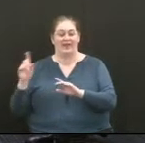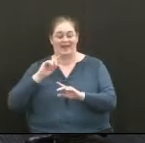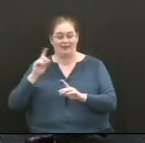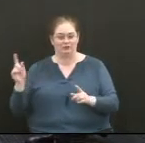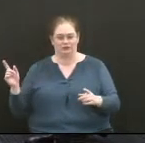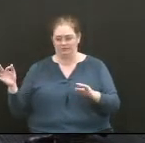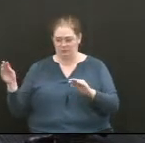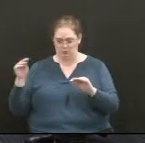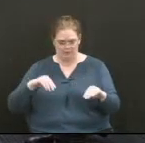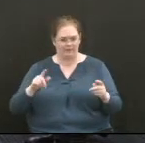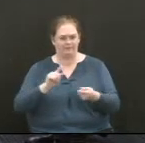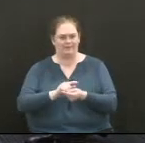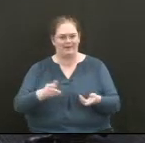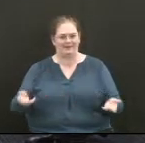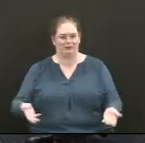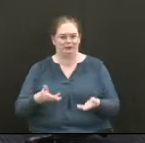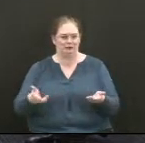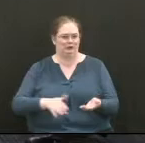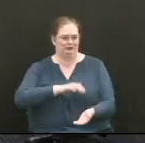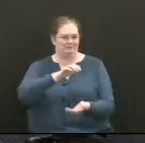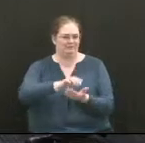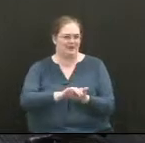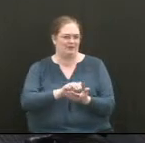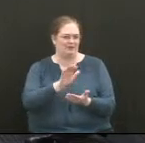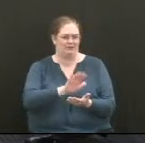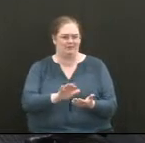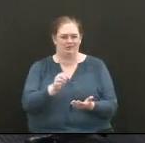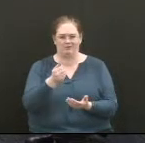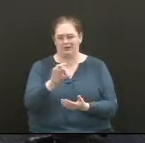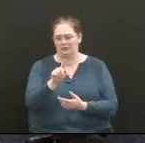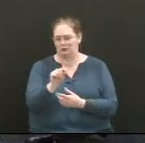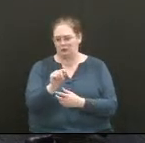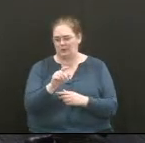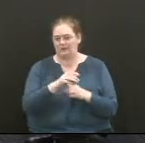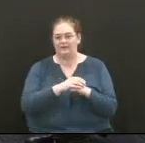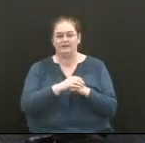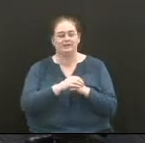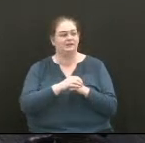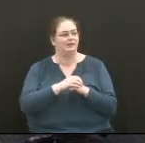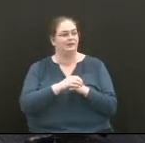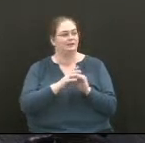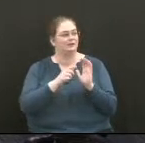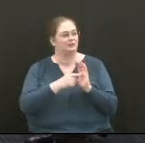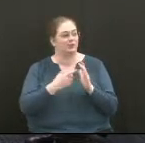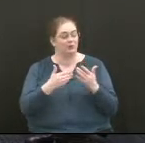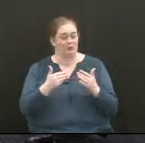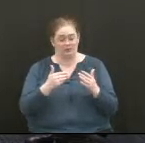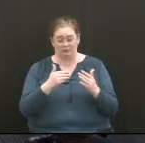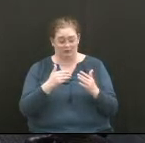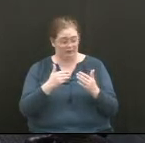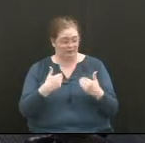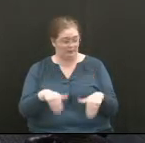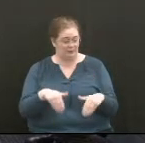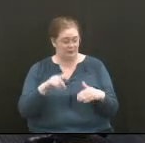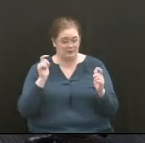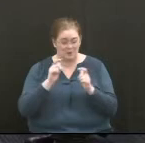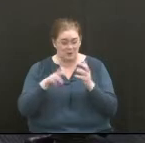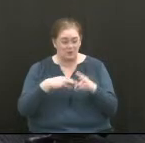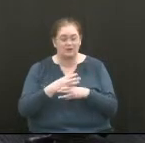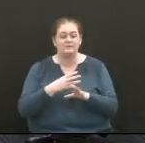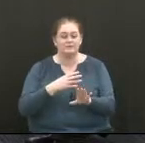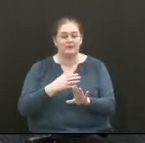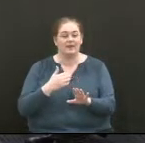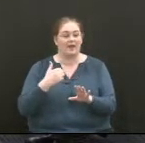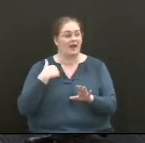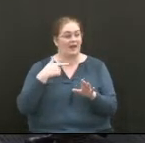over here and were married around 1920. And to show you what a small world it is, I